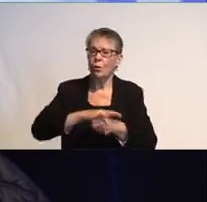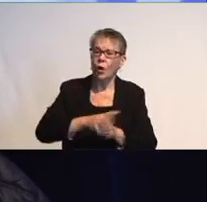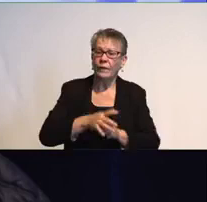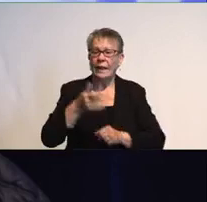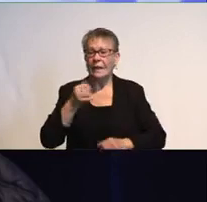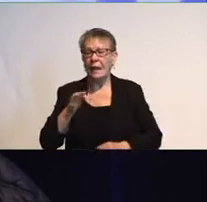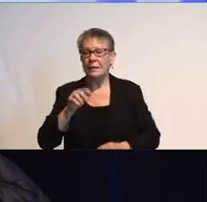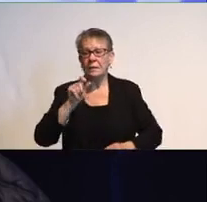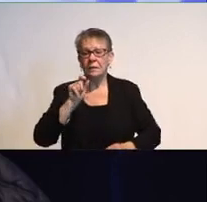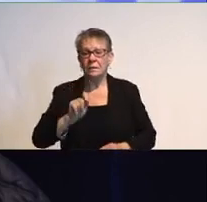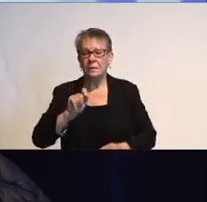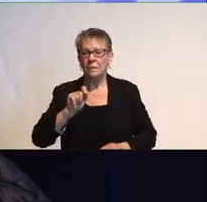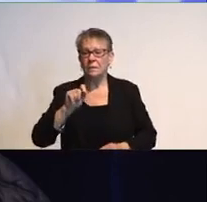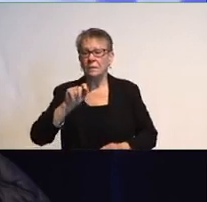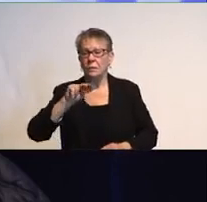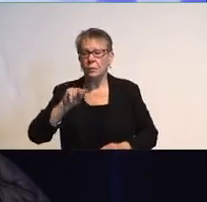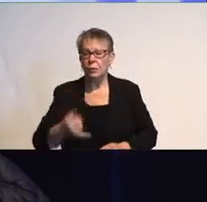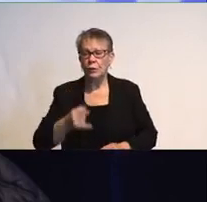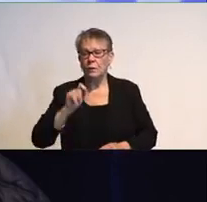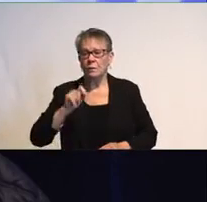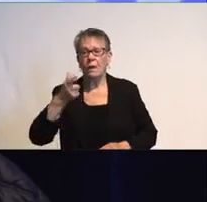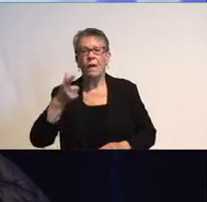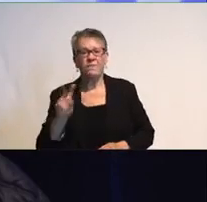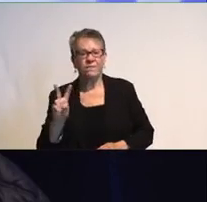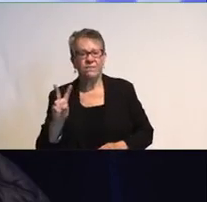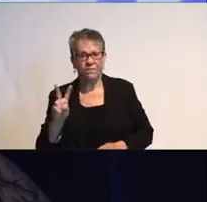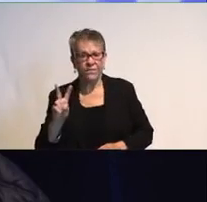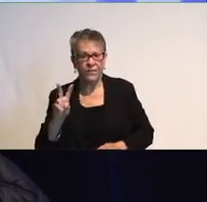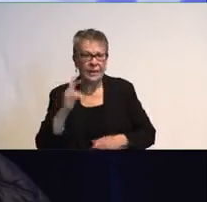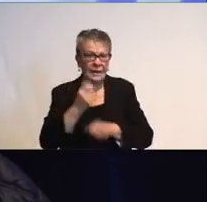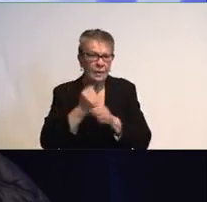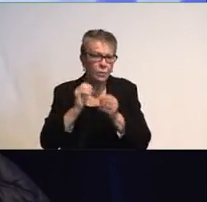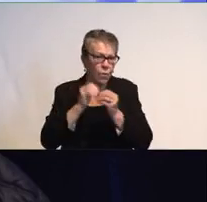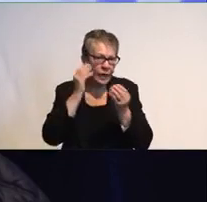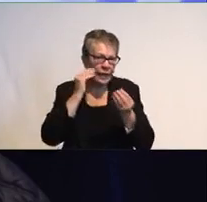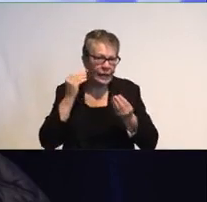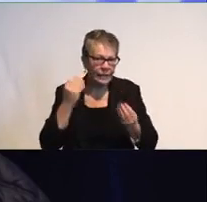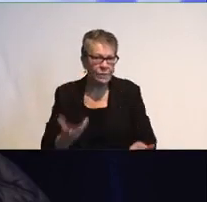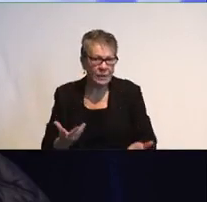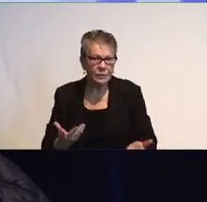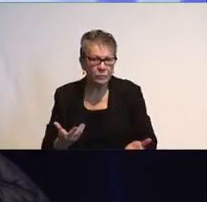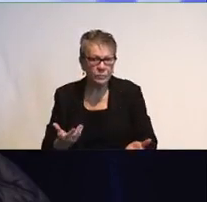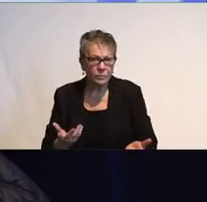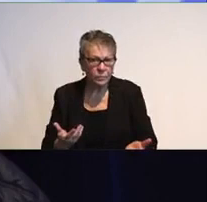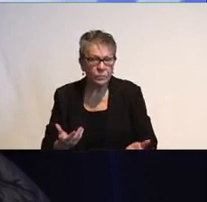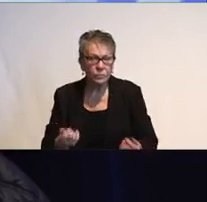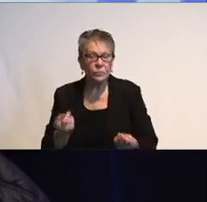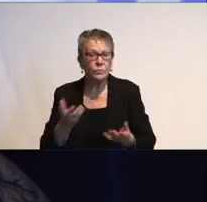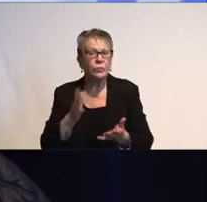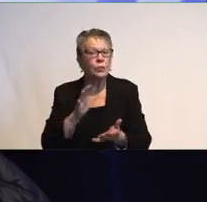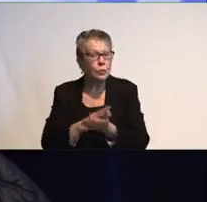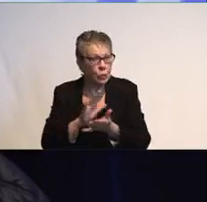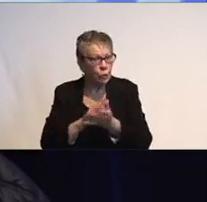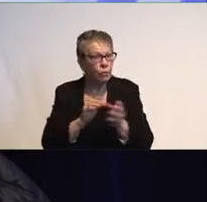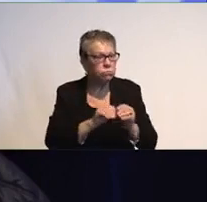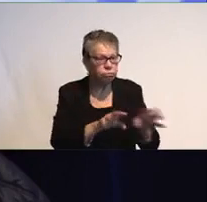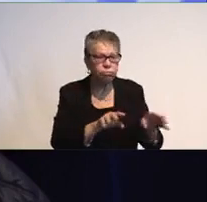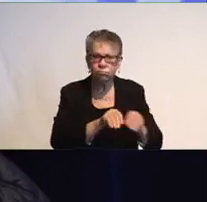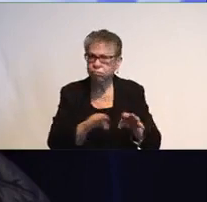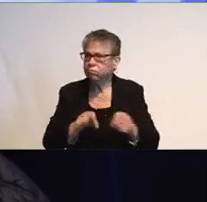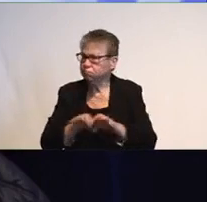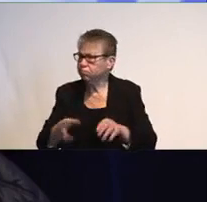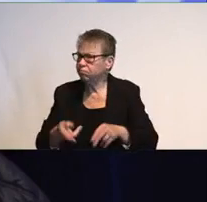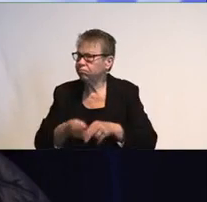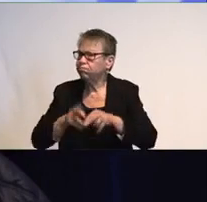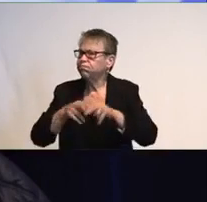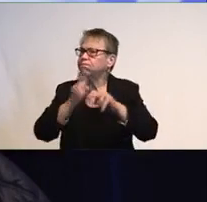covid19.nj.gov/testing. Cases are also increasing in school settings. Last week, the department updated the quarantine recommendations for